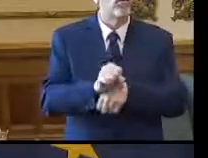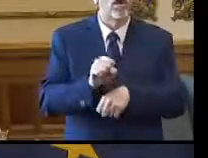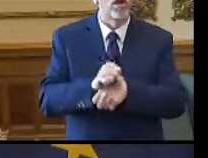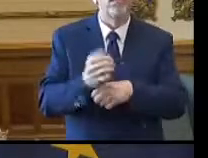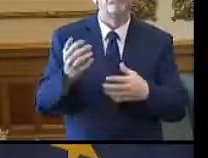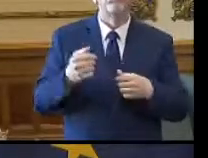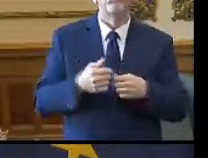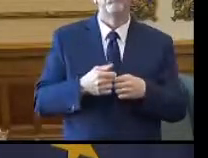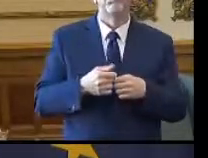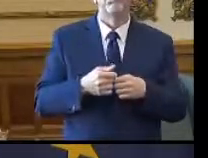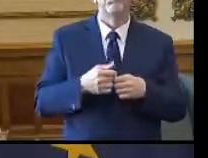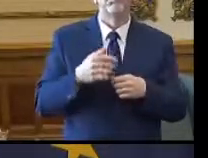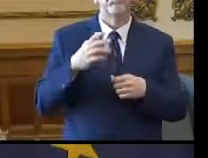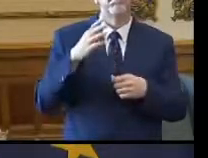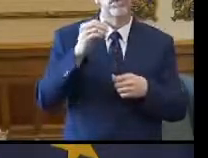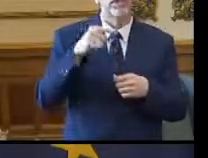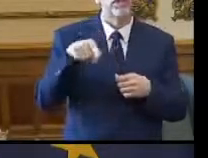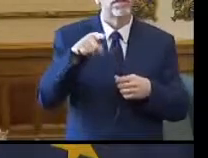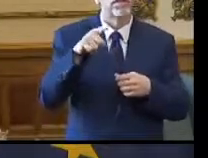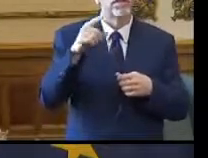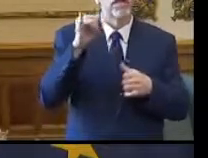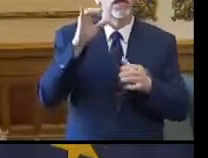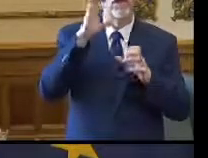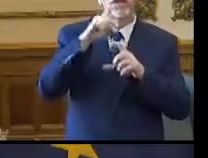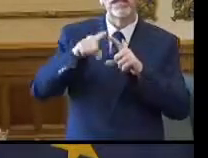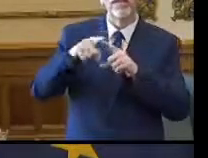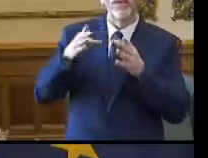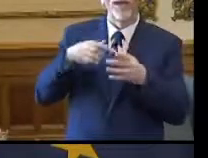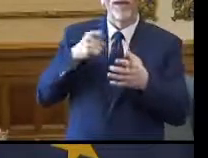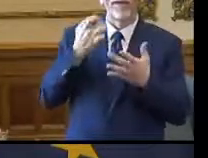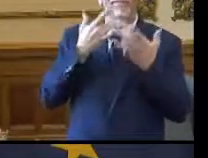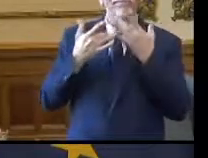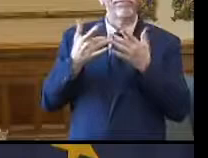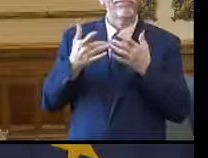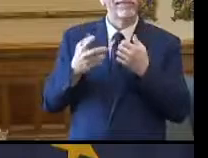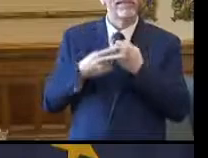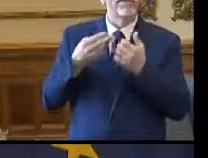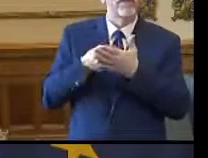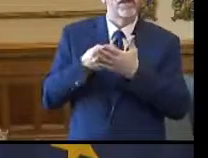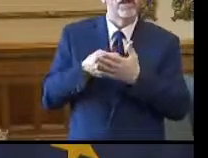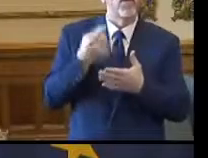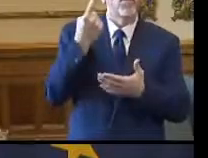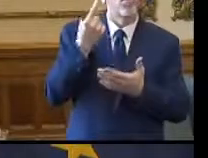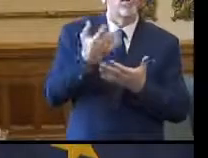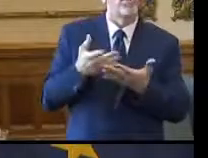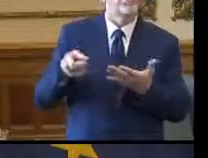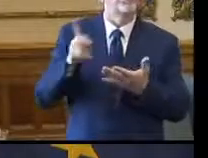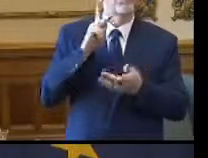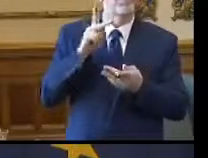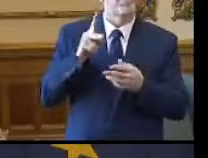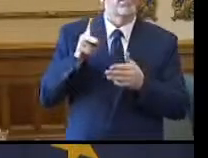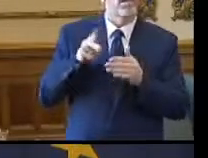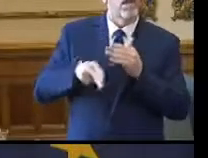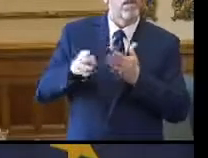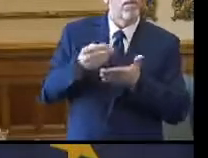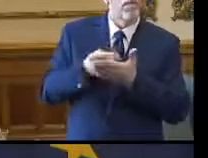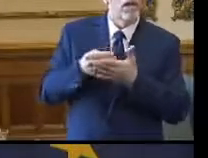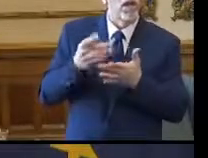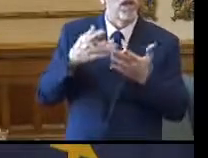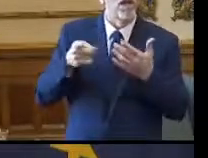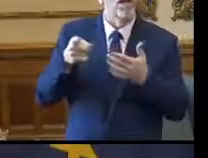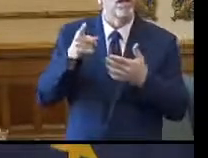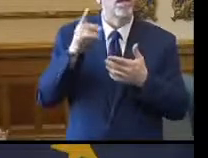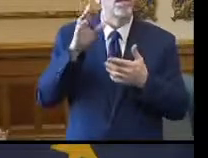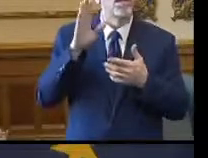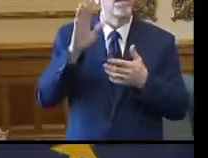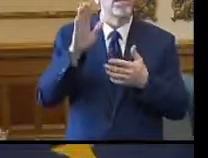losing their income and looking at ways to cut back. One of the areas they may be looking to cut back is the cable or internet